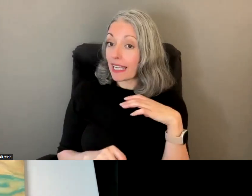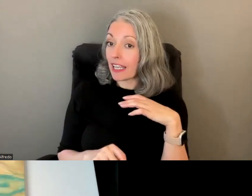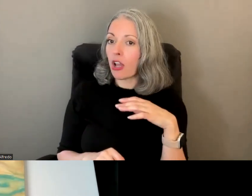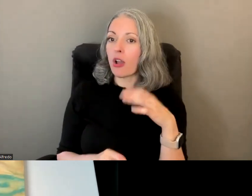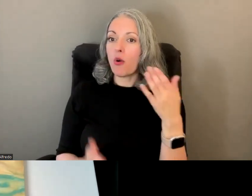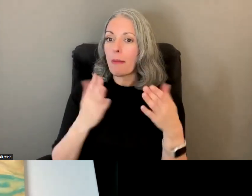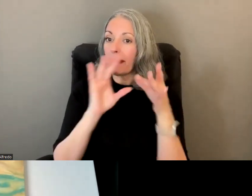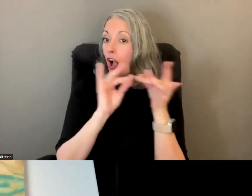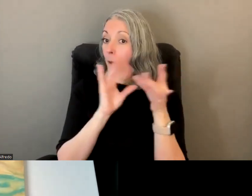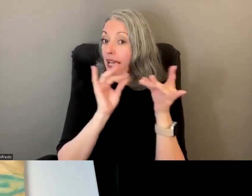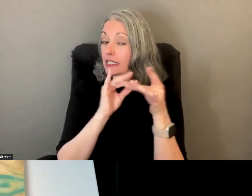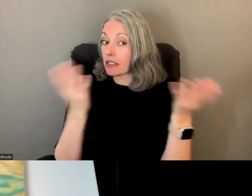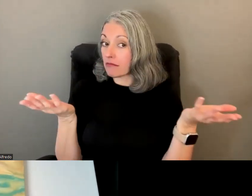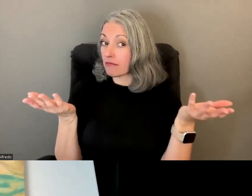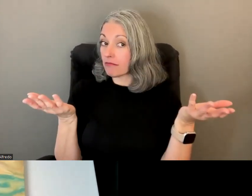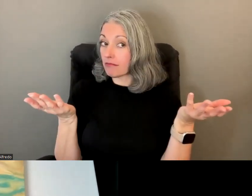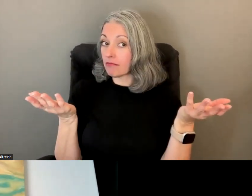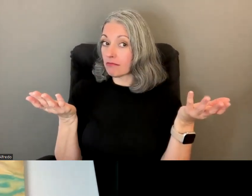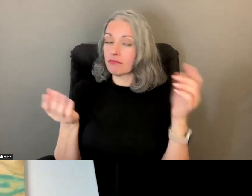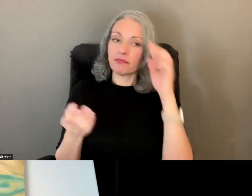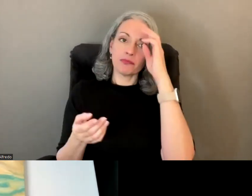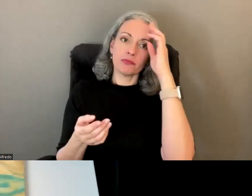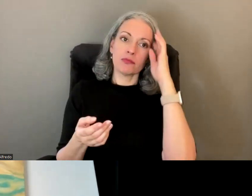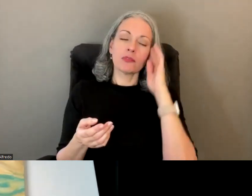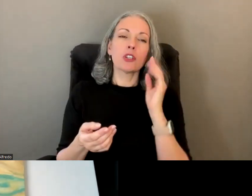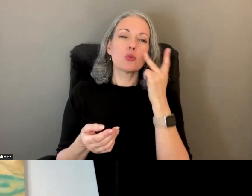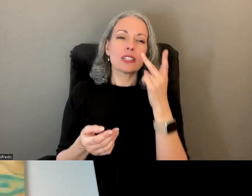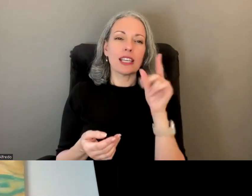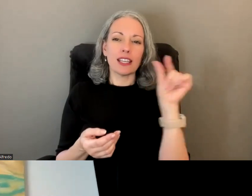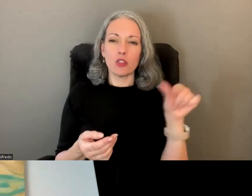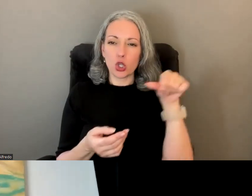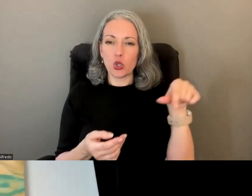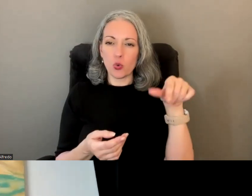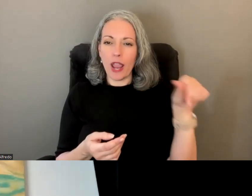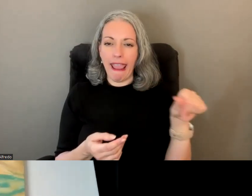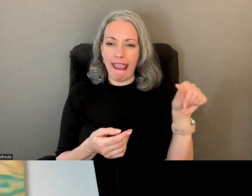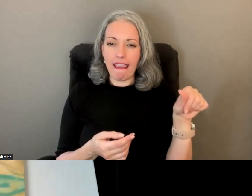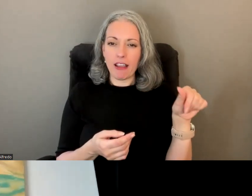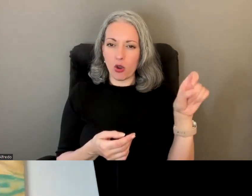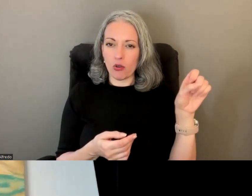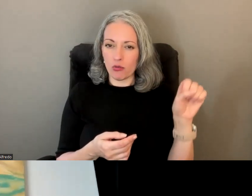comments? There's a question in the Q&A. Maybe you could go in and answer Oh, that. great. Yep.